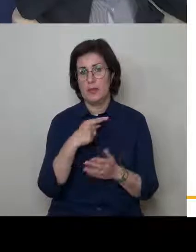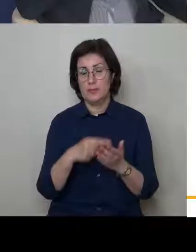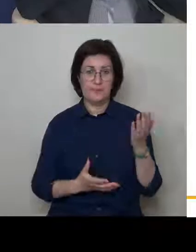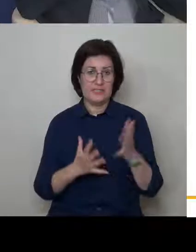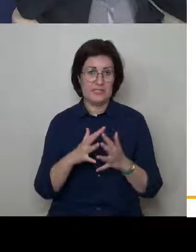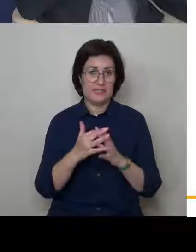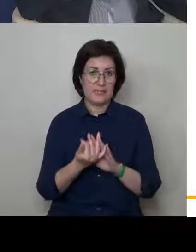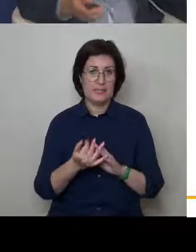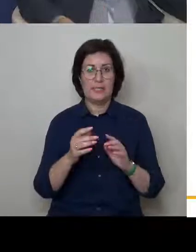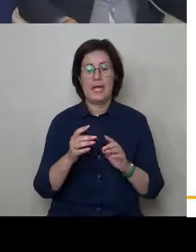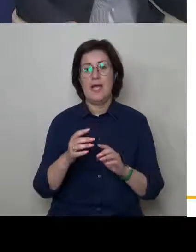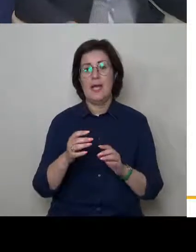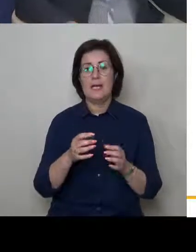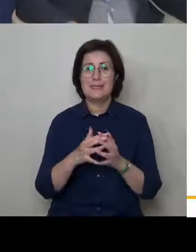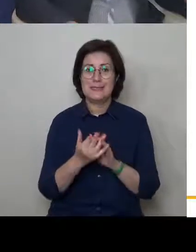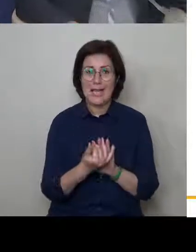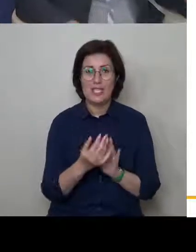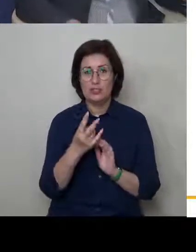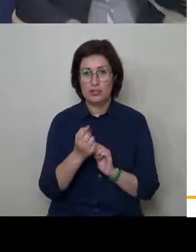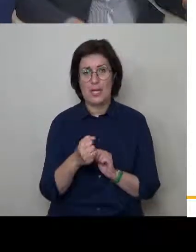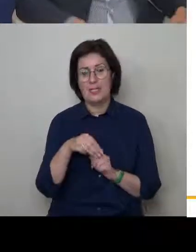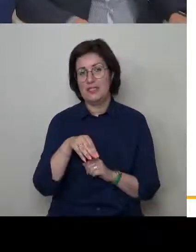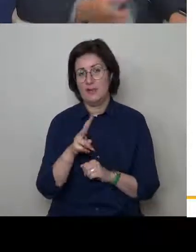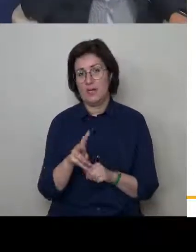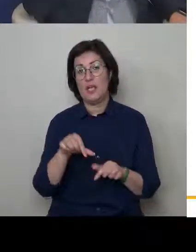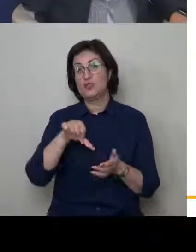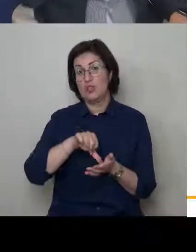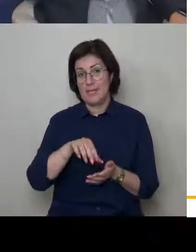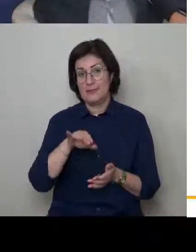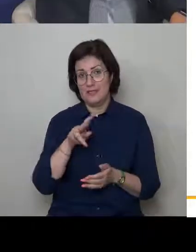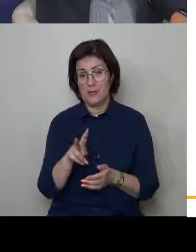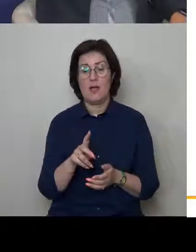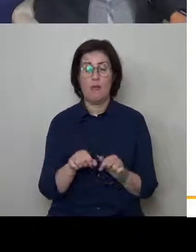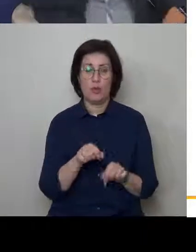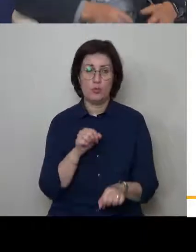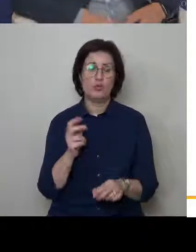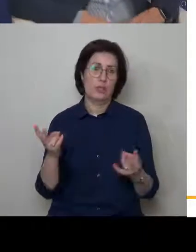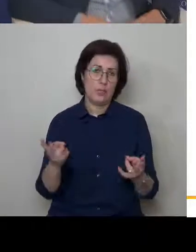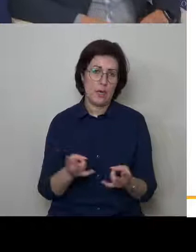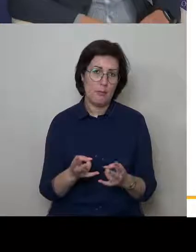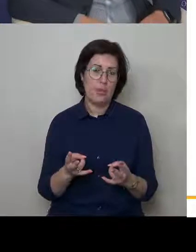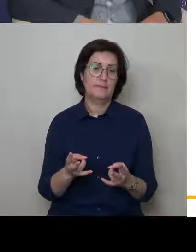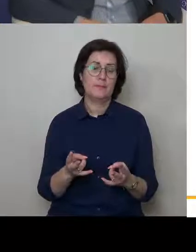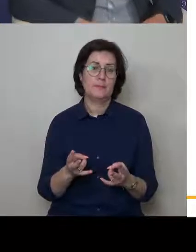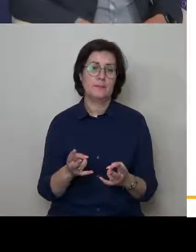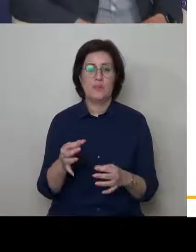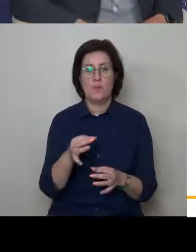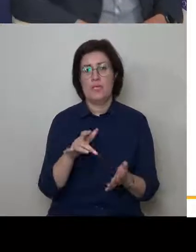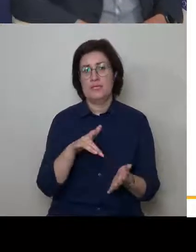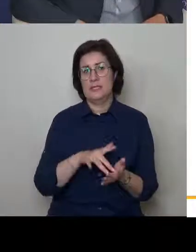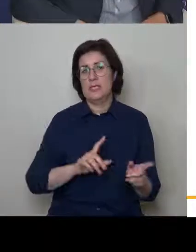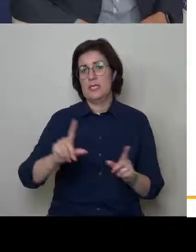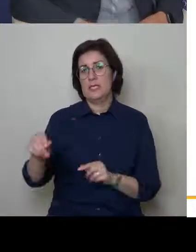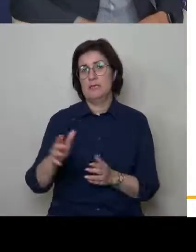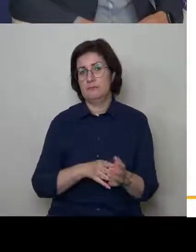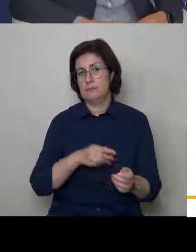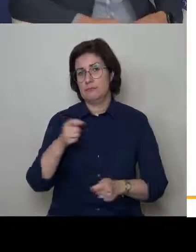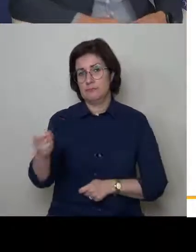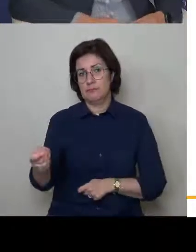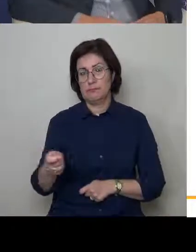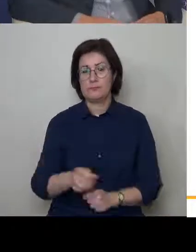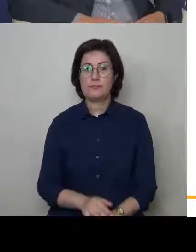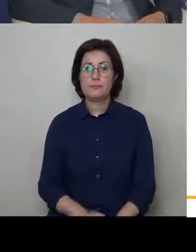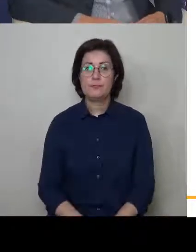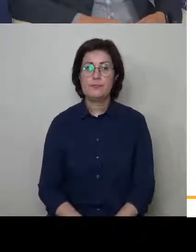district court, and again the question is, if we're talking about a village, let's say, commission, then one should go to